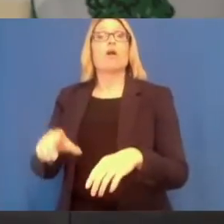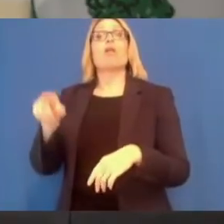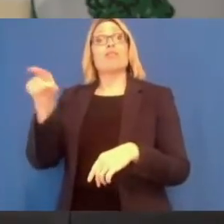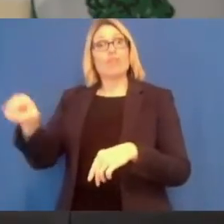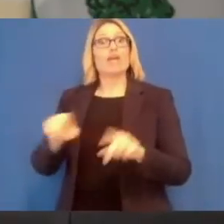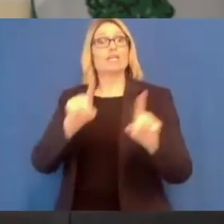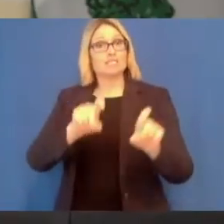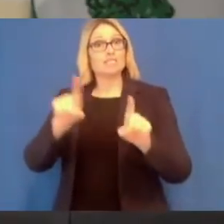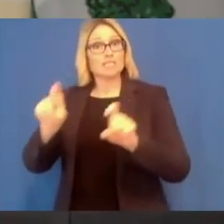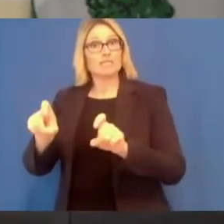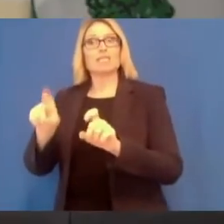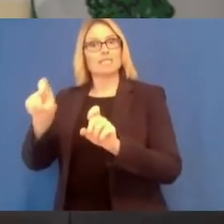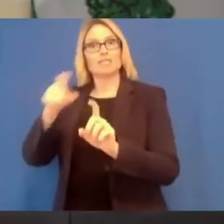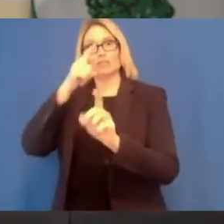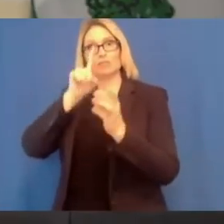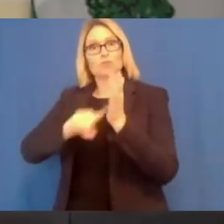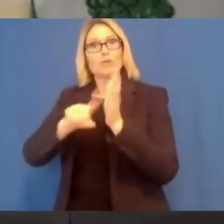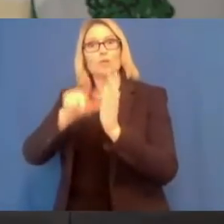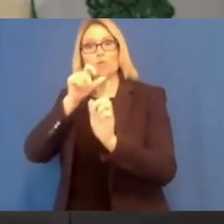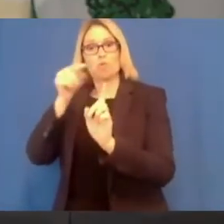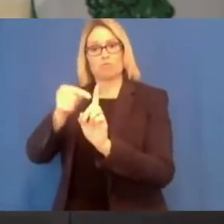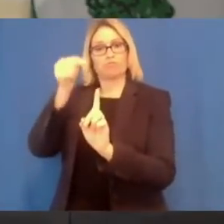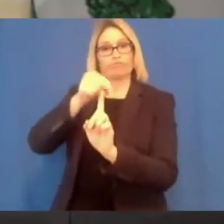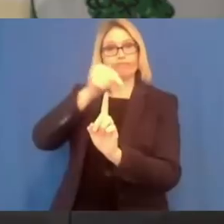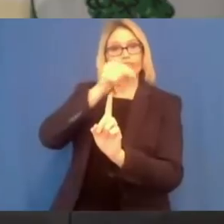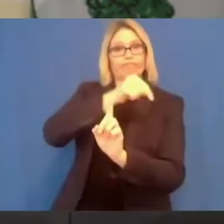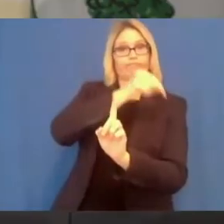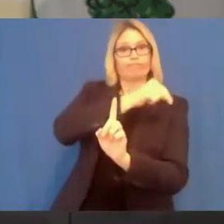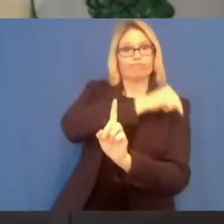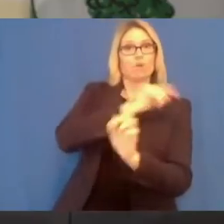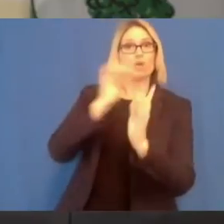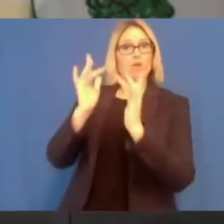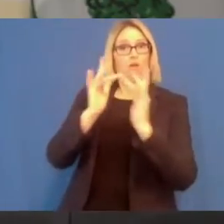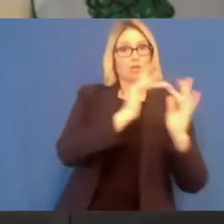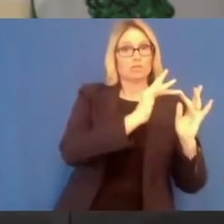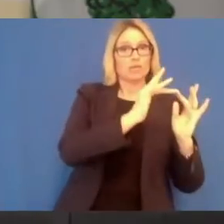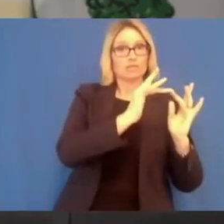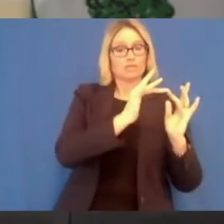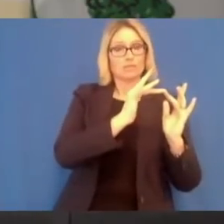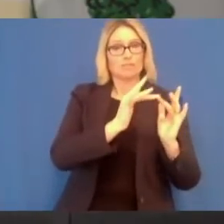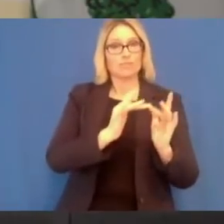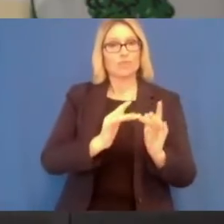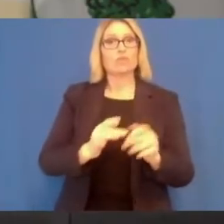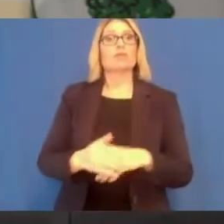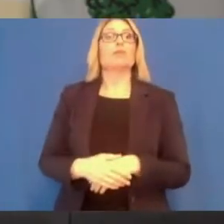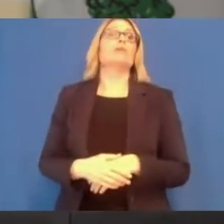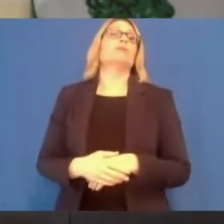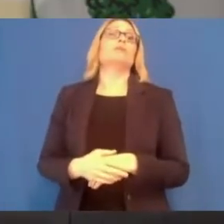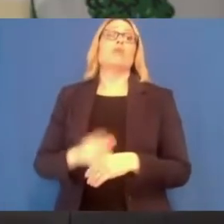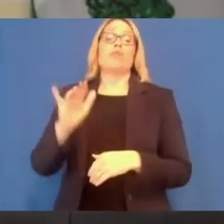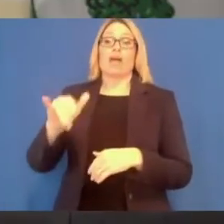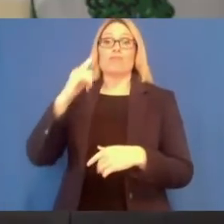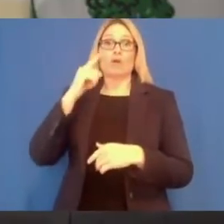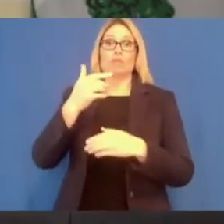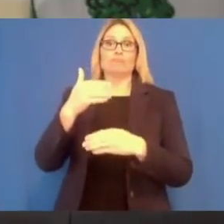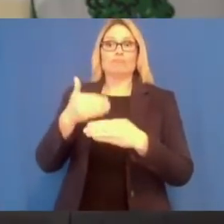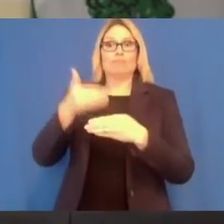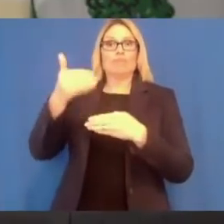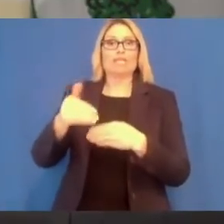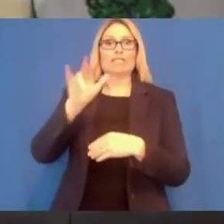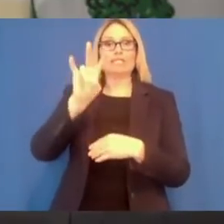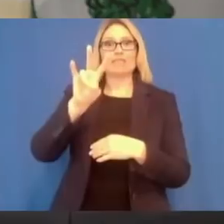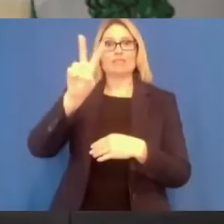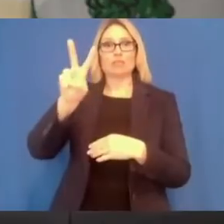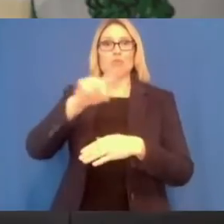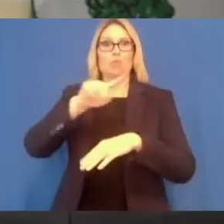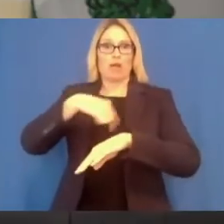to trace, and let's use that best information to guide us during this next 72 hours. So with that, Dr. Morrison, I